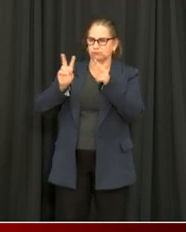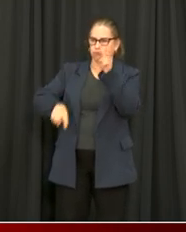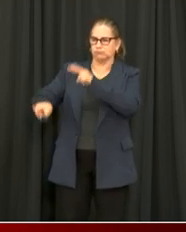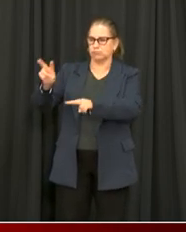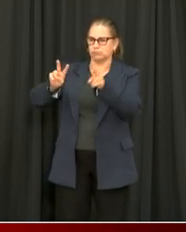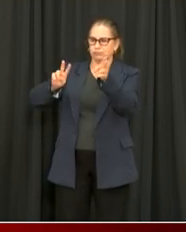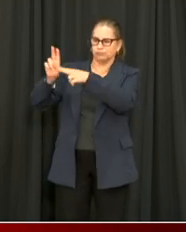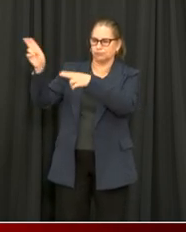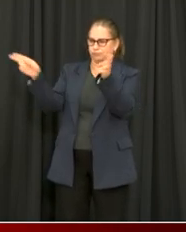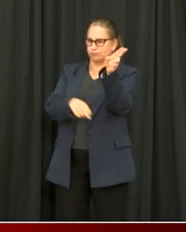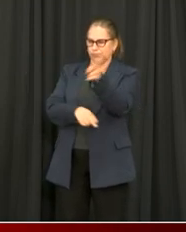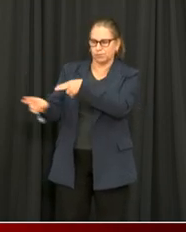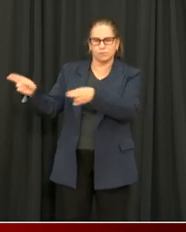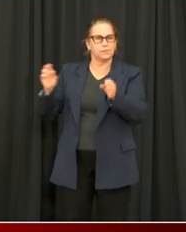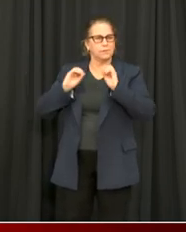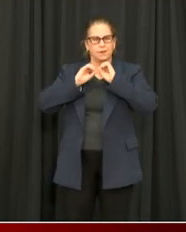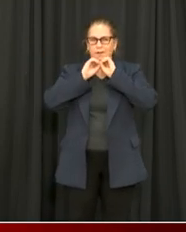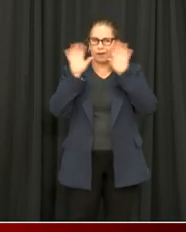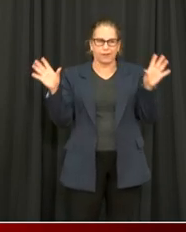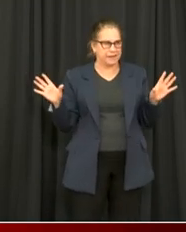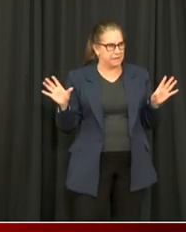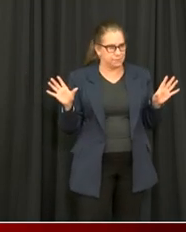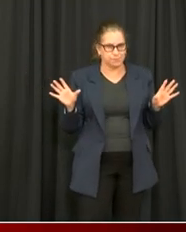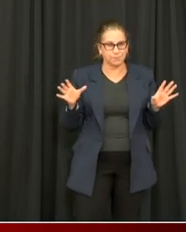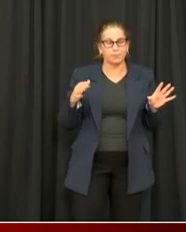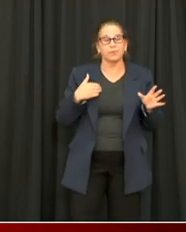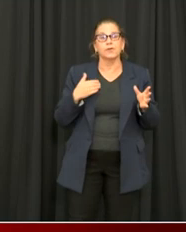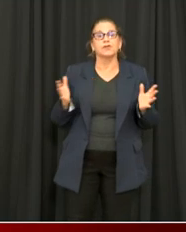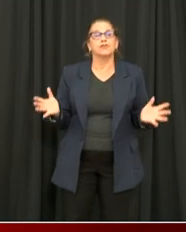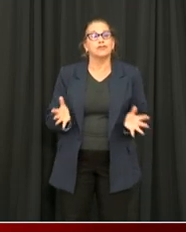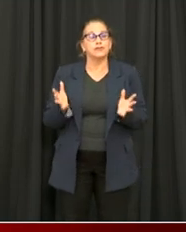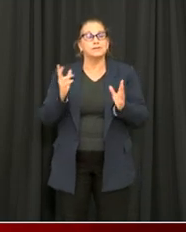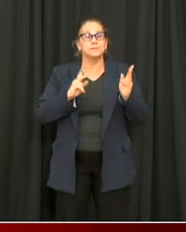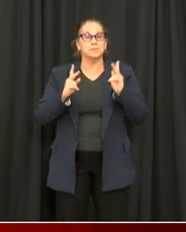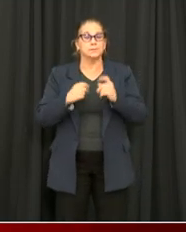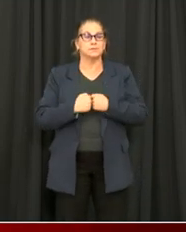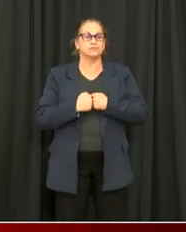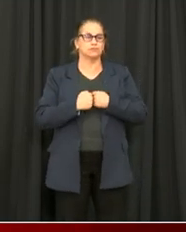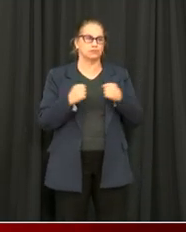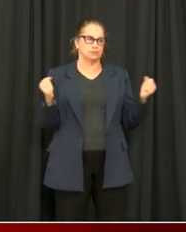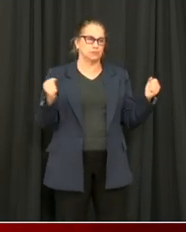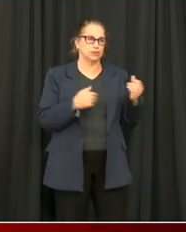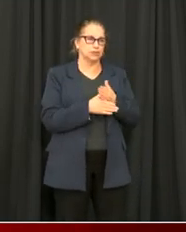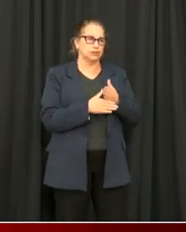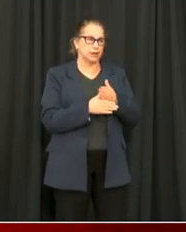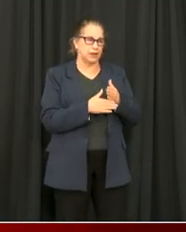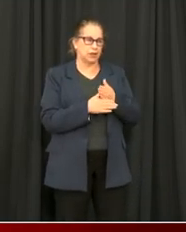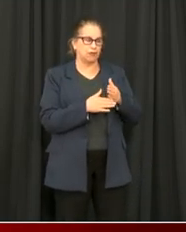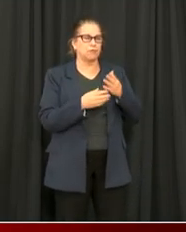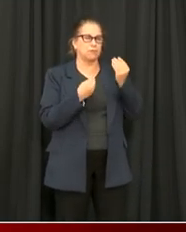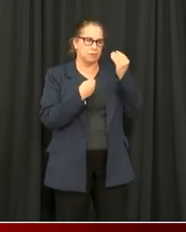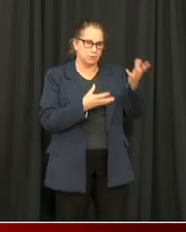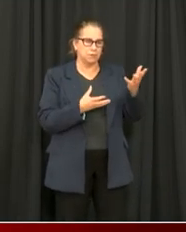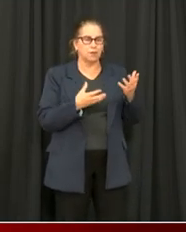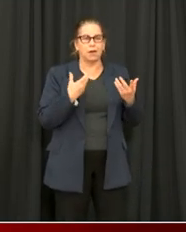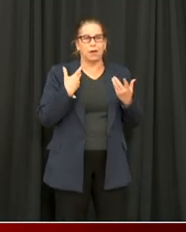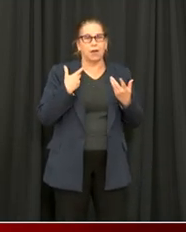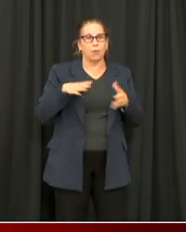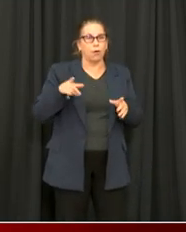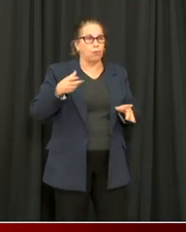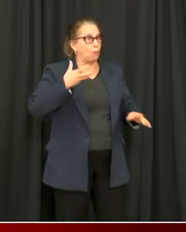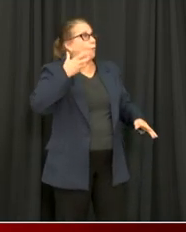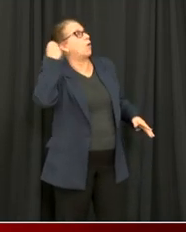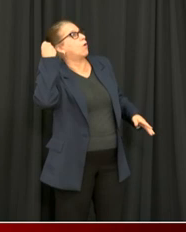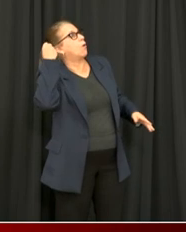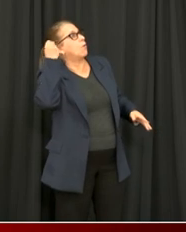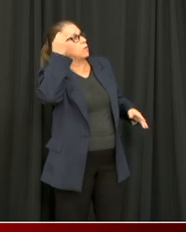could encourage people to proactively start withholding types of activities from us. And that it does a great disservice